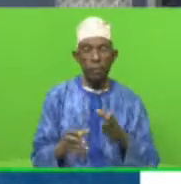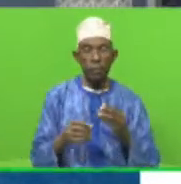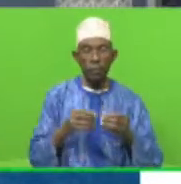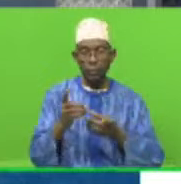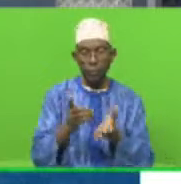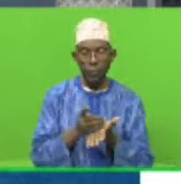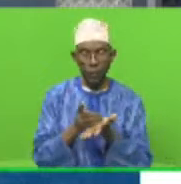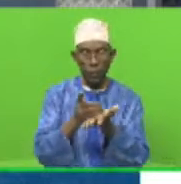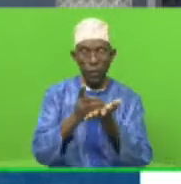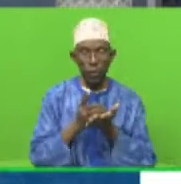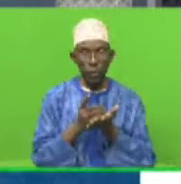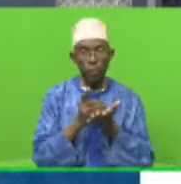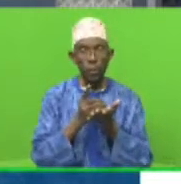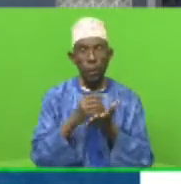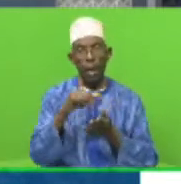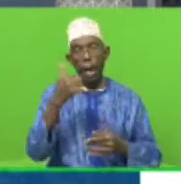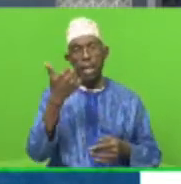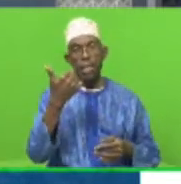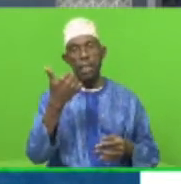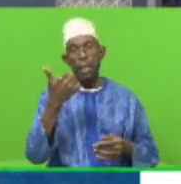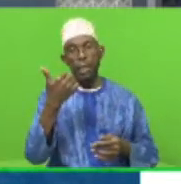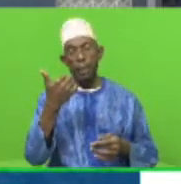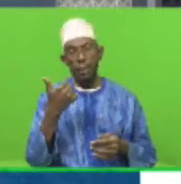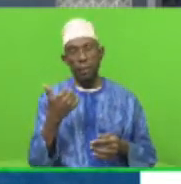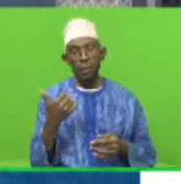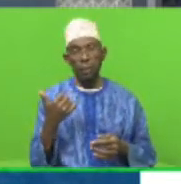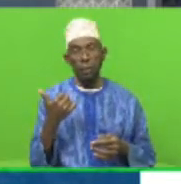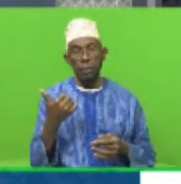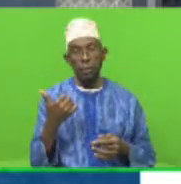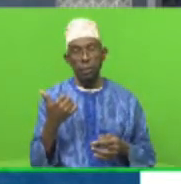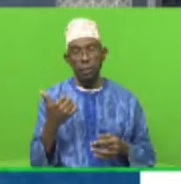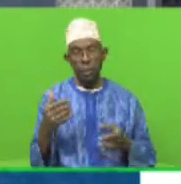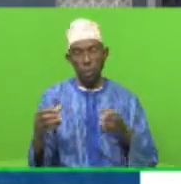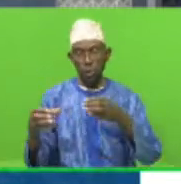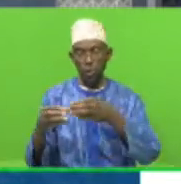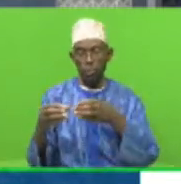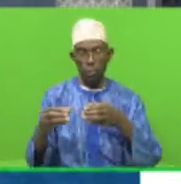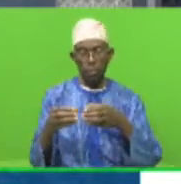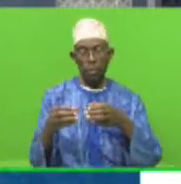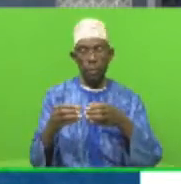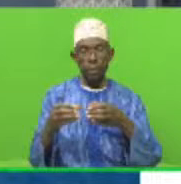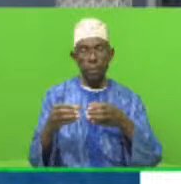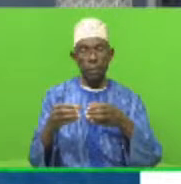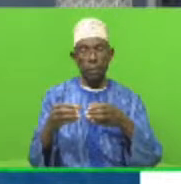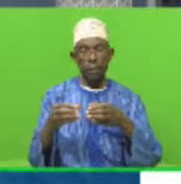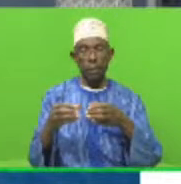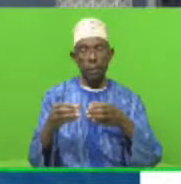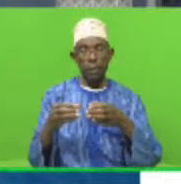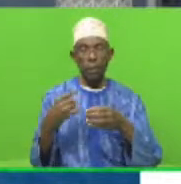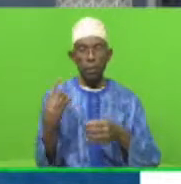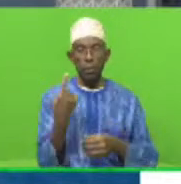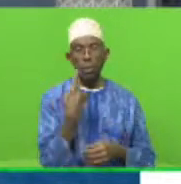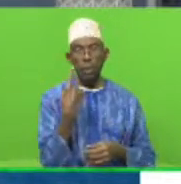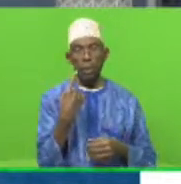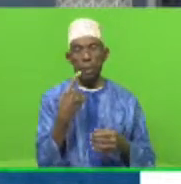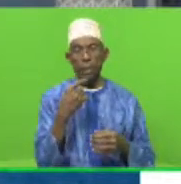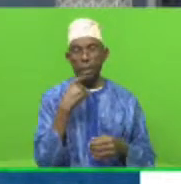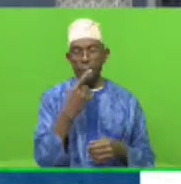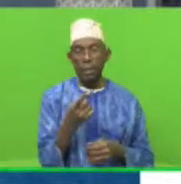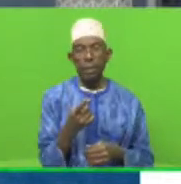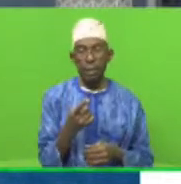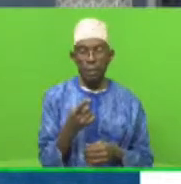discussions with people of other sects or madhab or whatever it is, and the only thing that they would